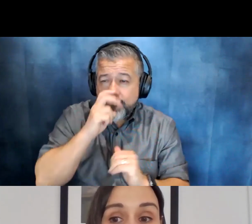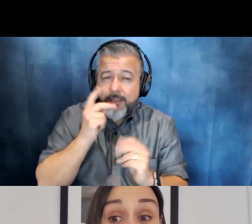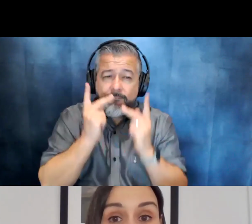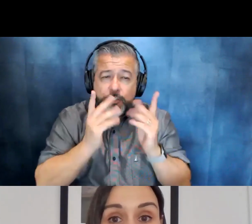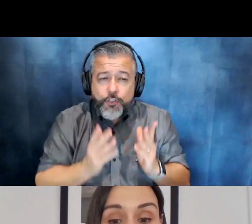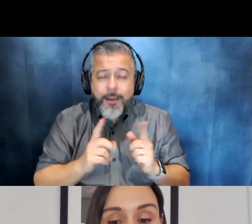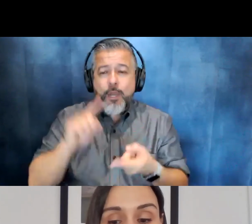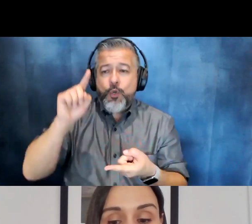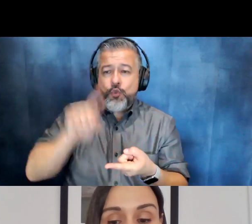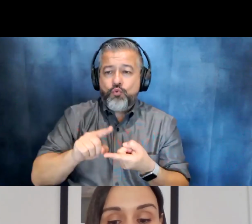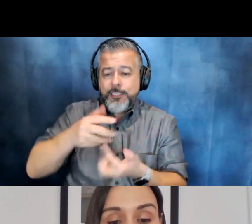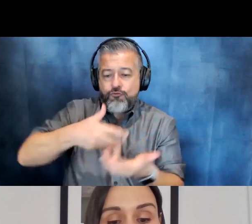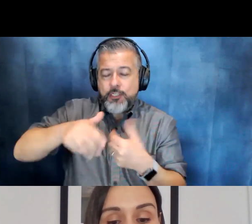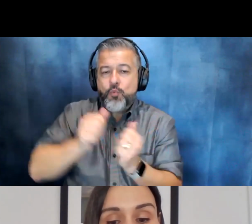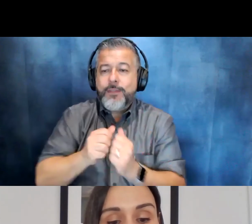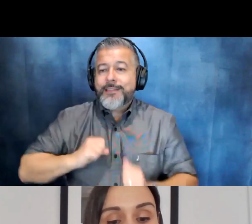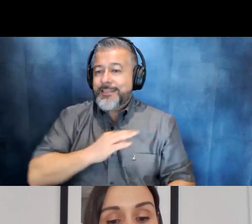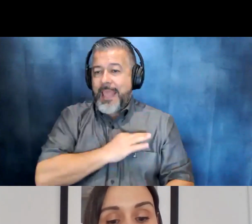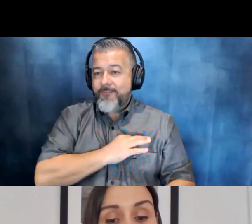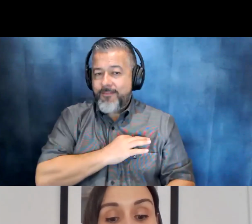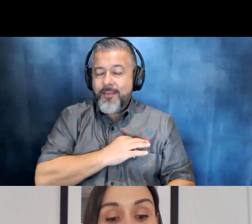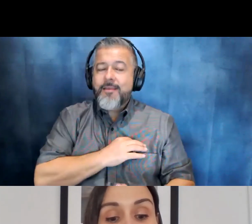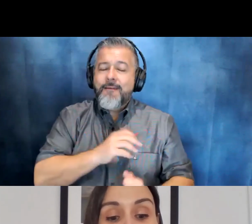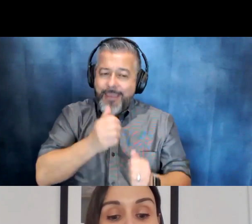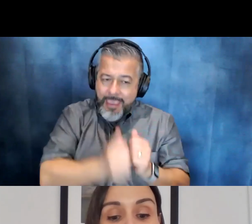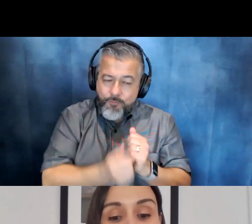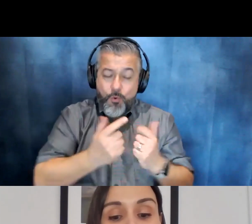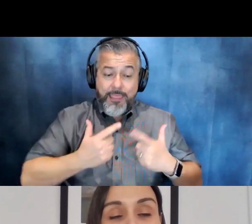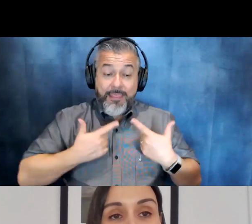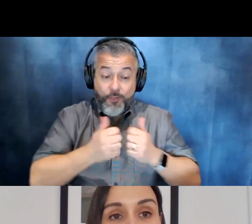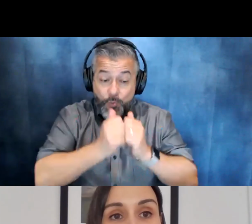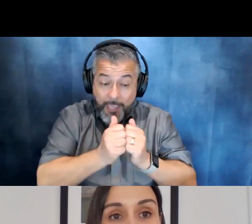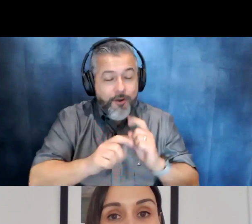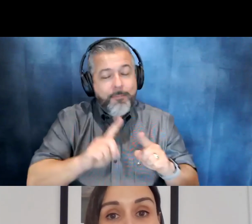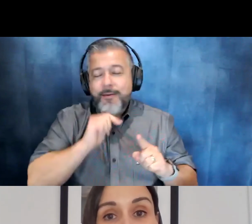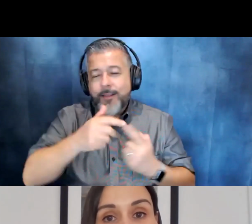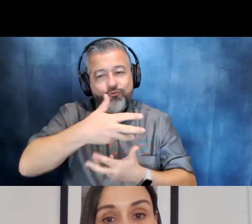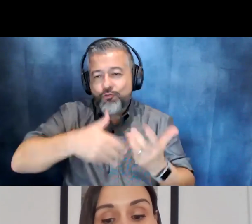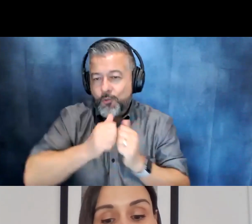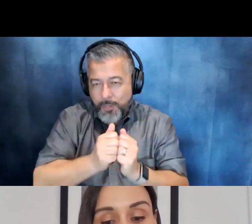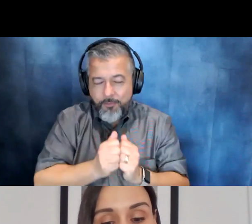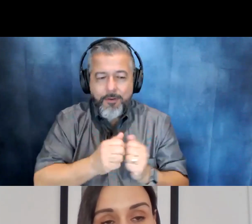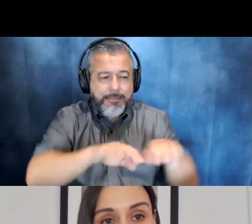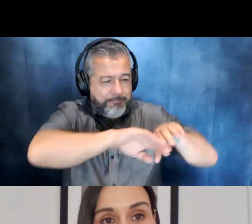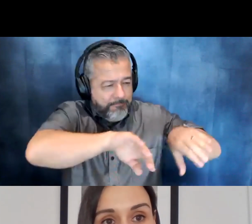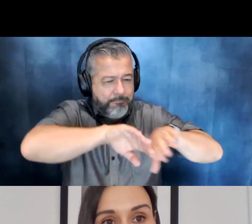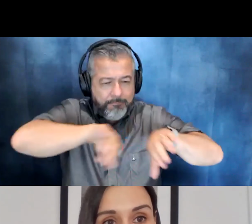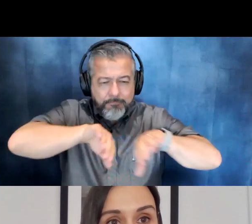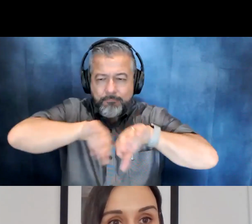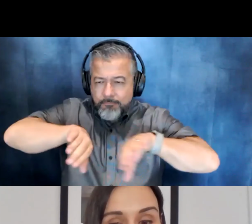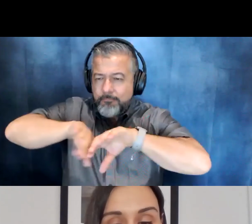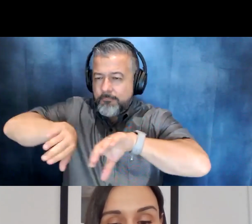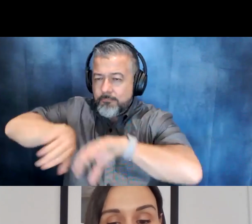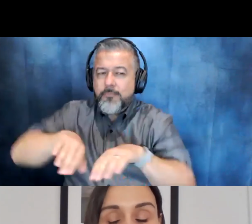from the staff at those facilities. And we know that there's more frequent caregiver burden happening